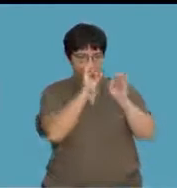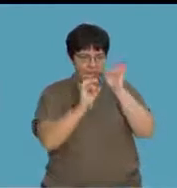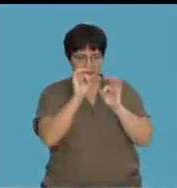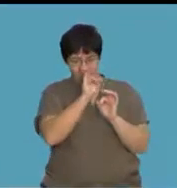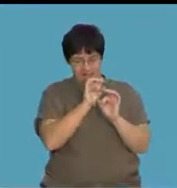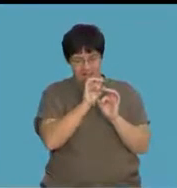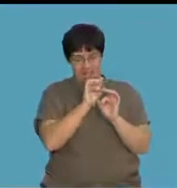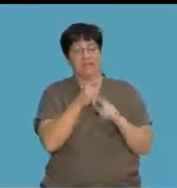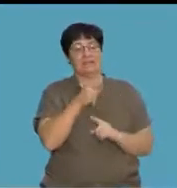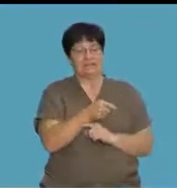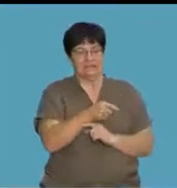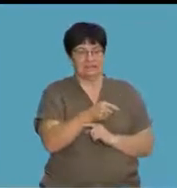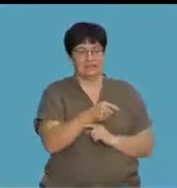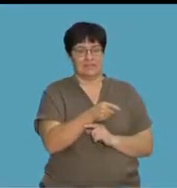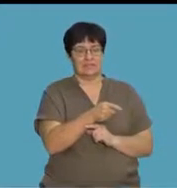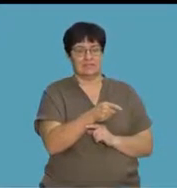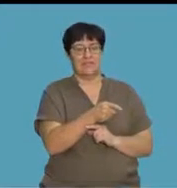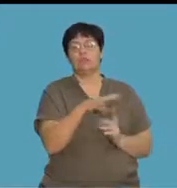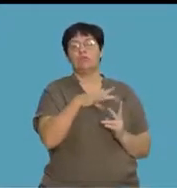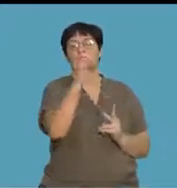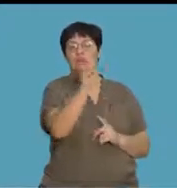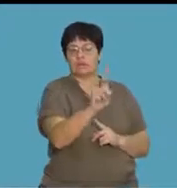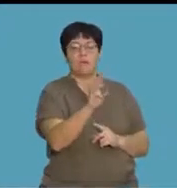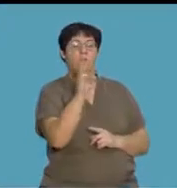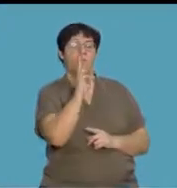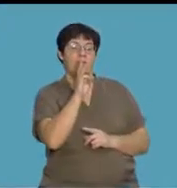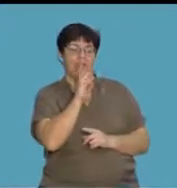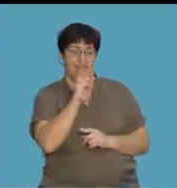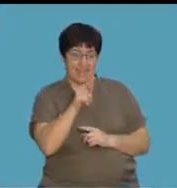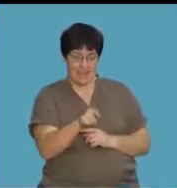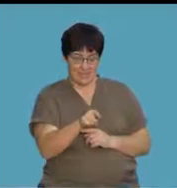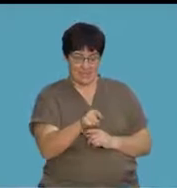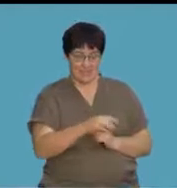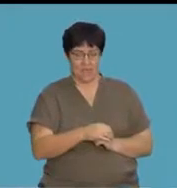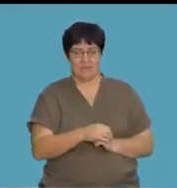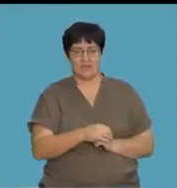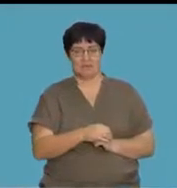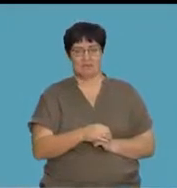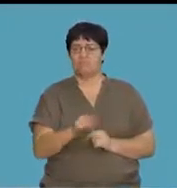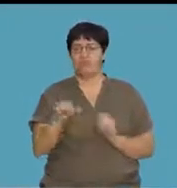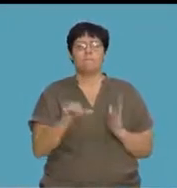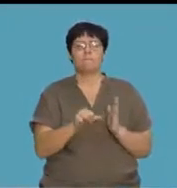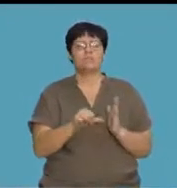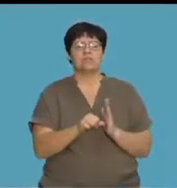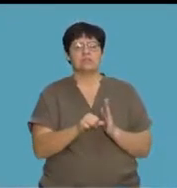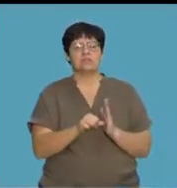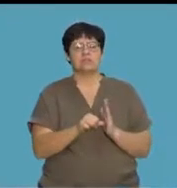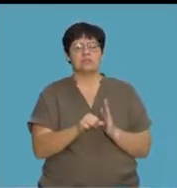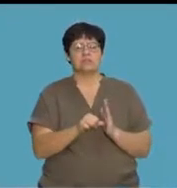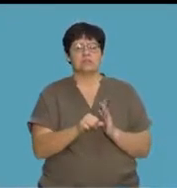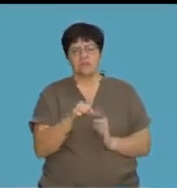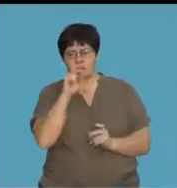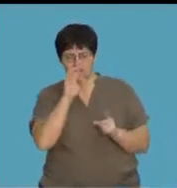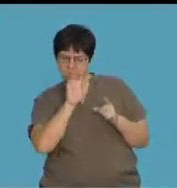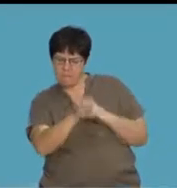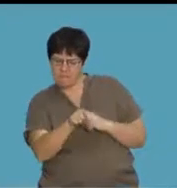particles that make up, in this case we've chosen water as an example. what are some of the important things that we can